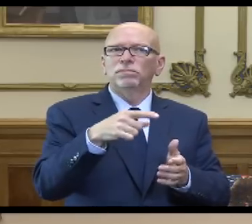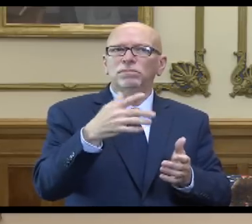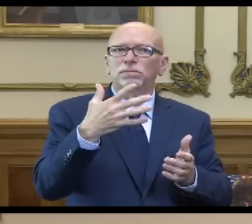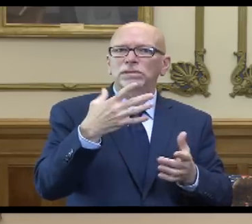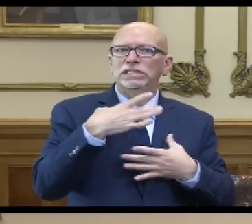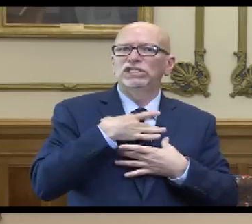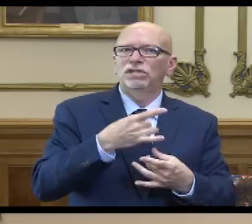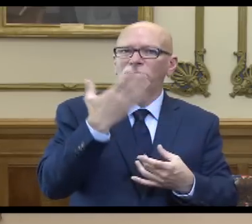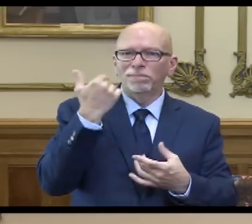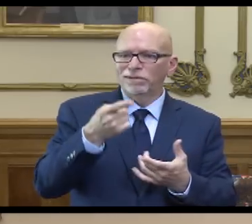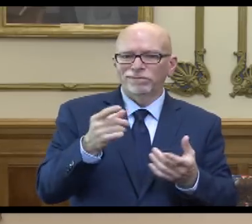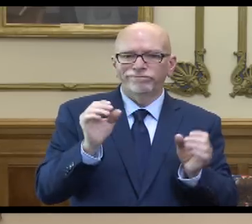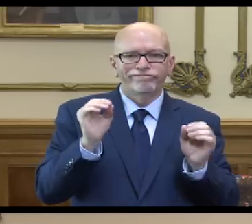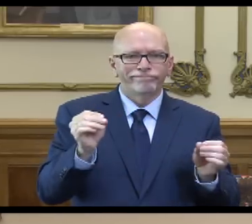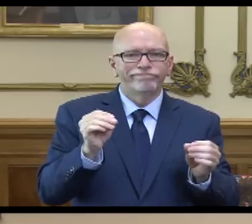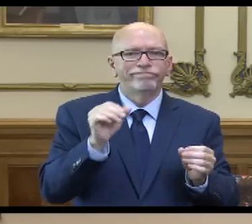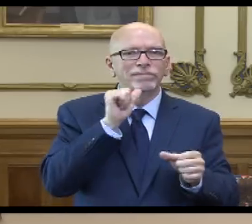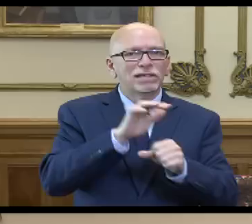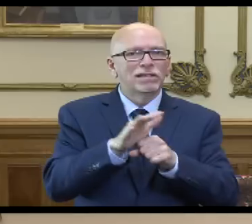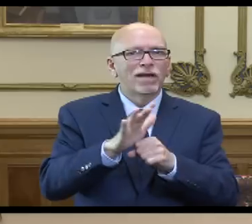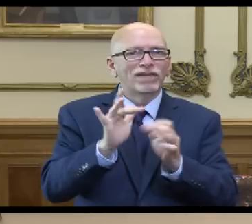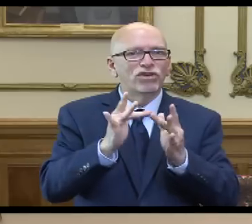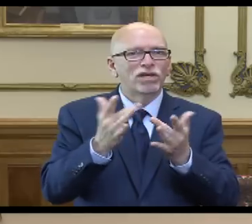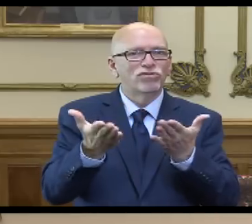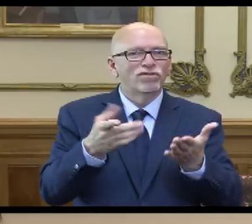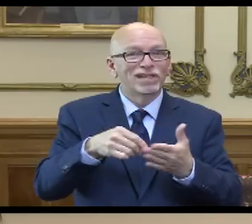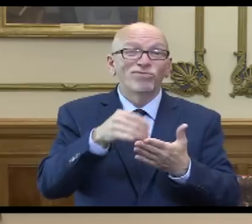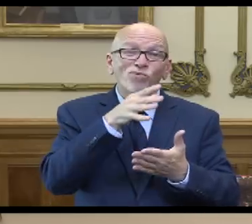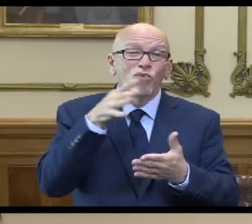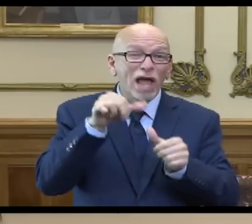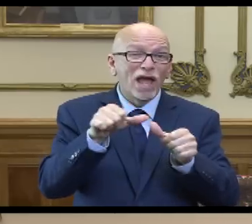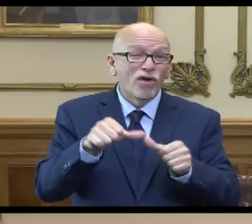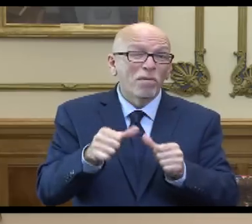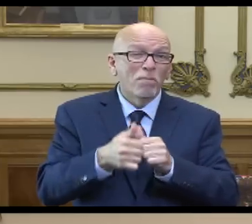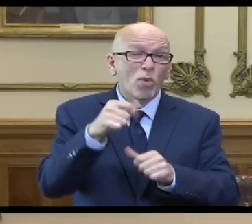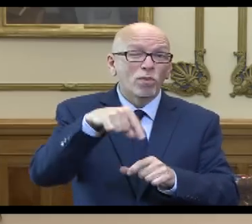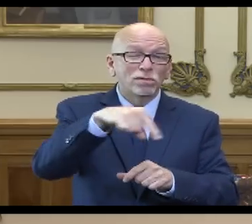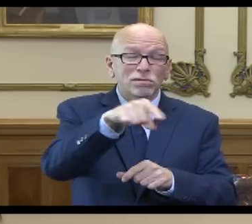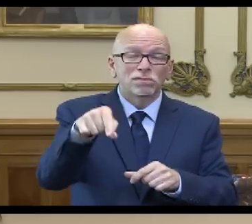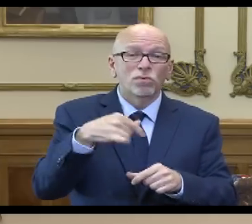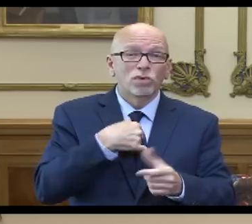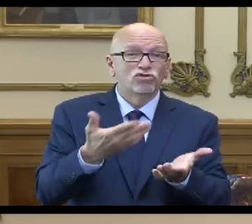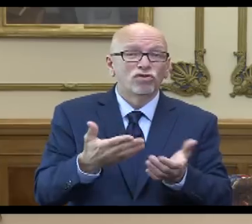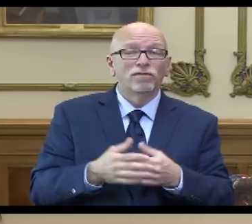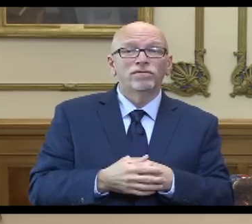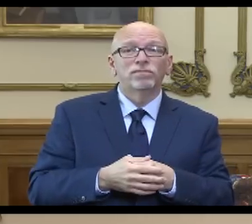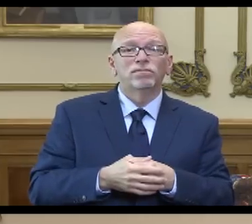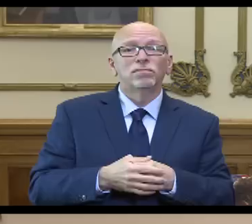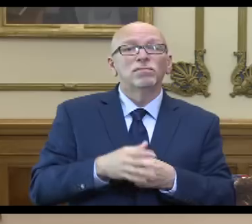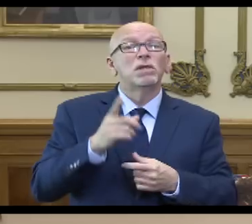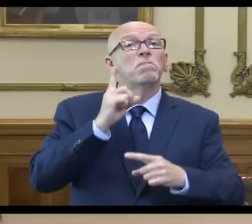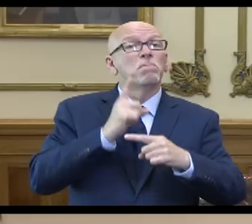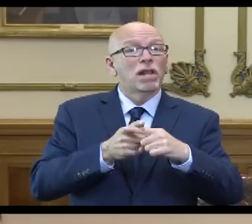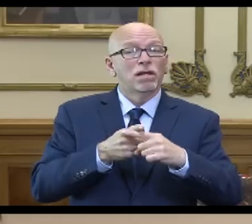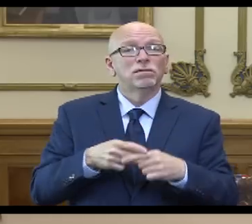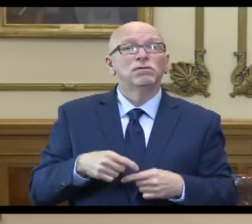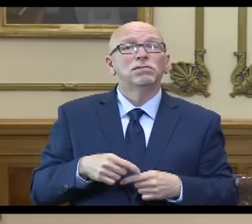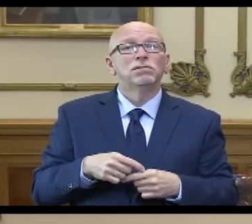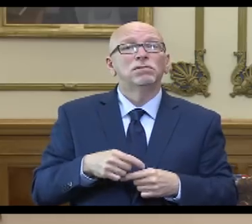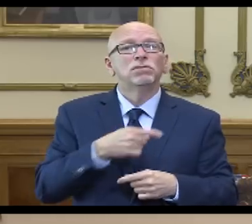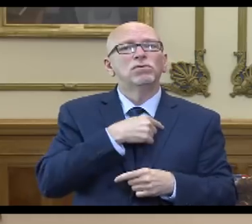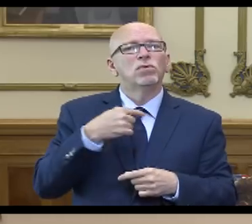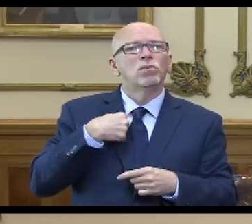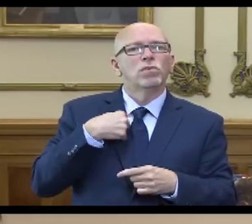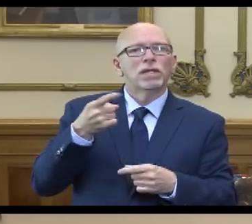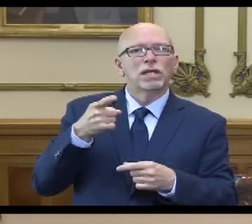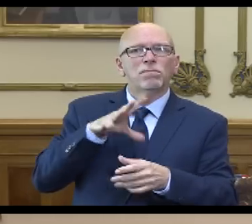the lack of adequate broadband, especially in the rural areas that we serve. And then coupled with that, we commissioned a